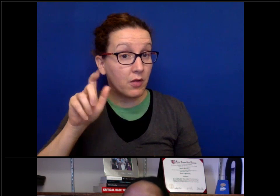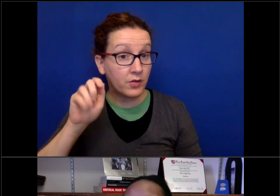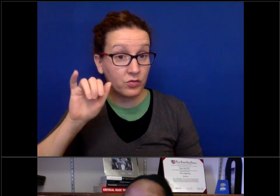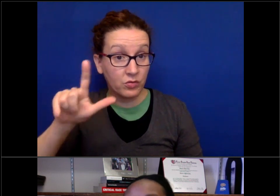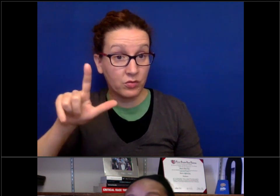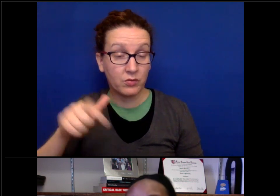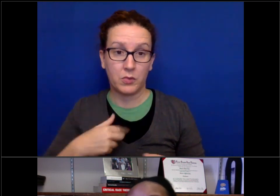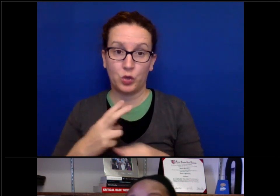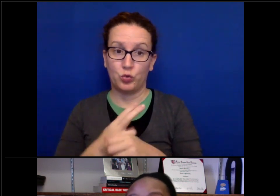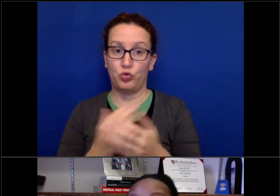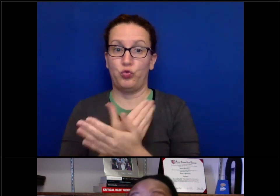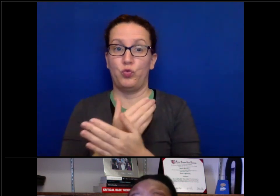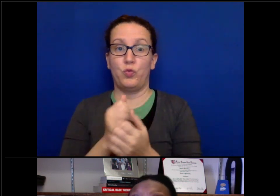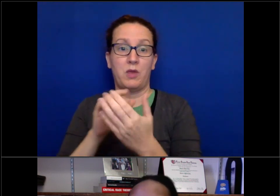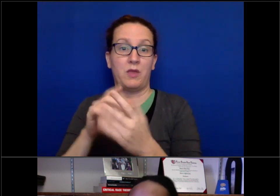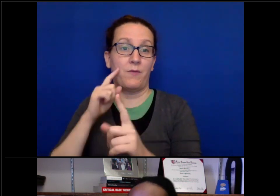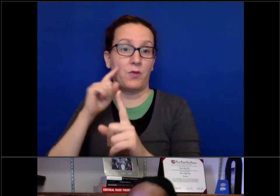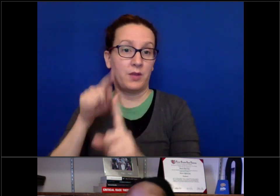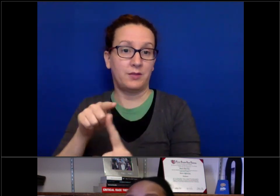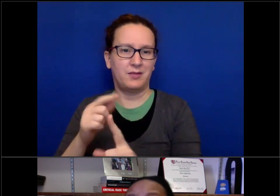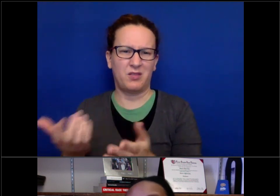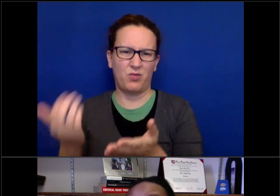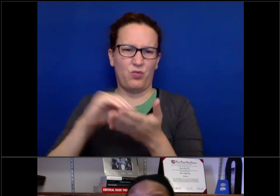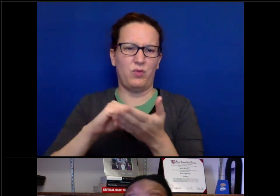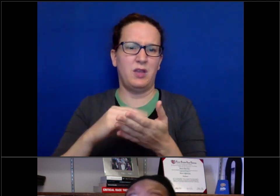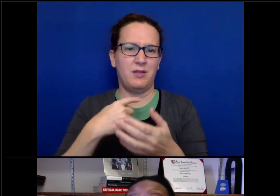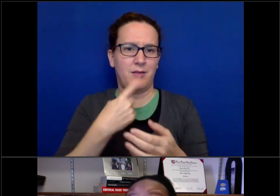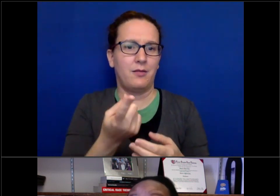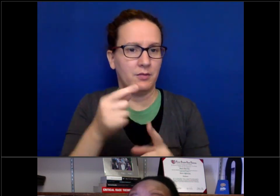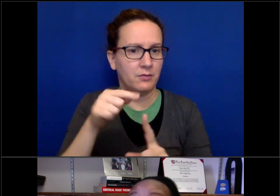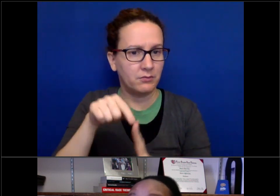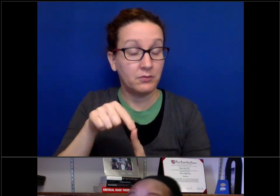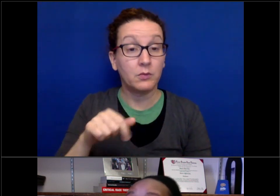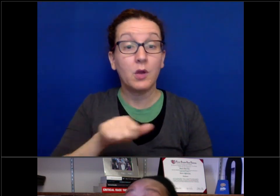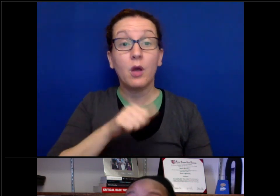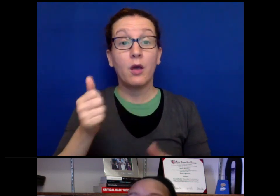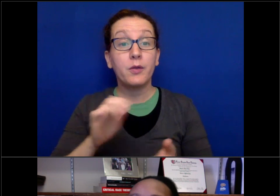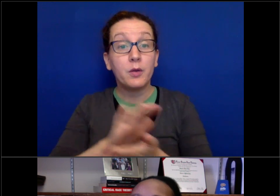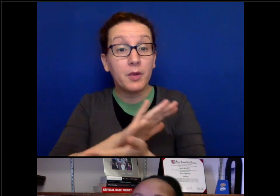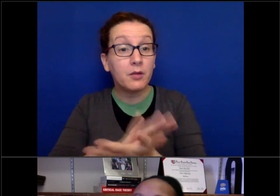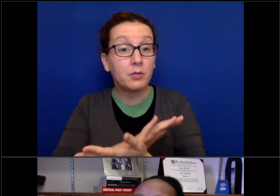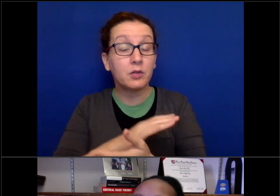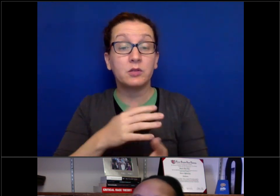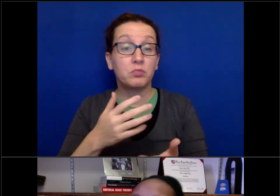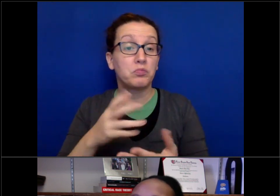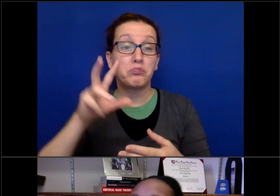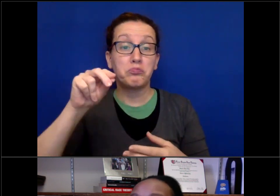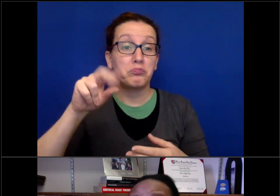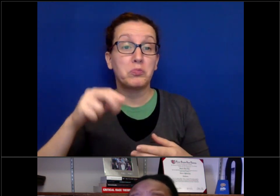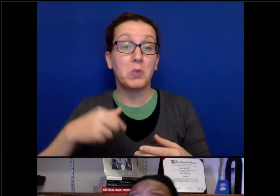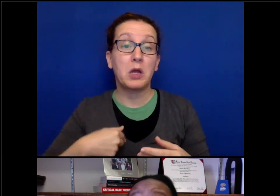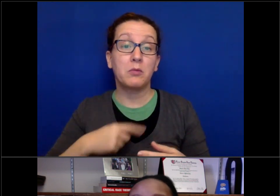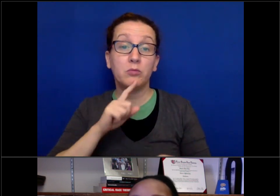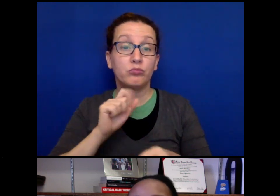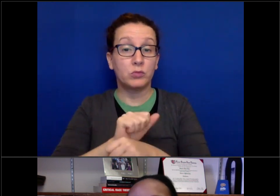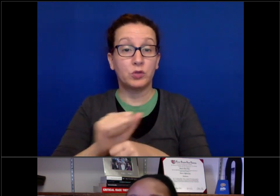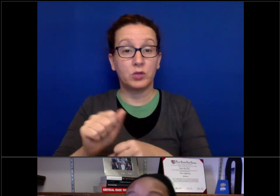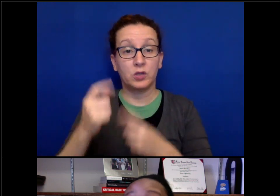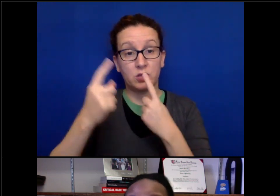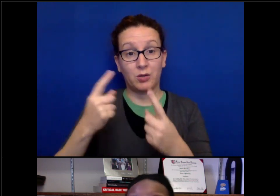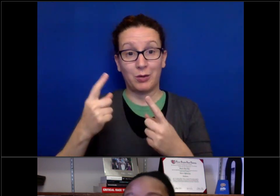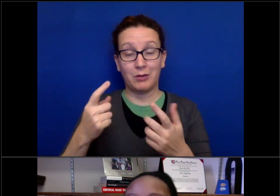And that's just a retelling of something. But there are other papers for which it's like, no, I'm actually considering what is